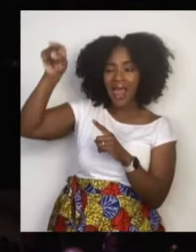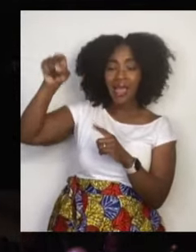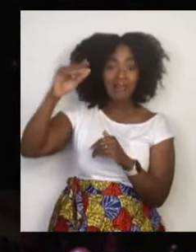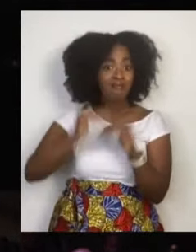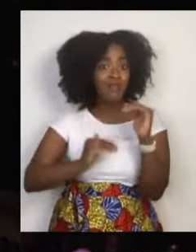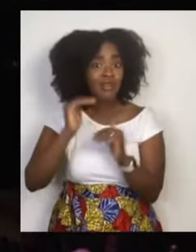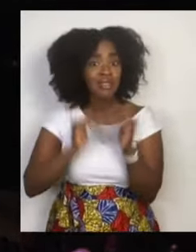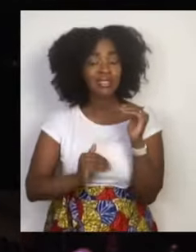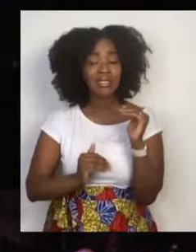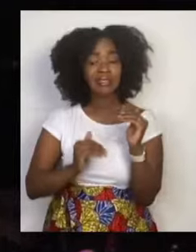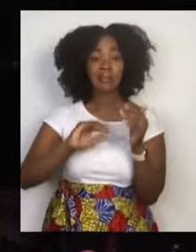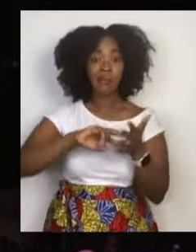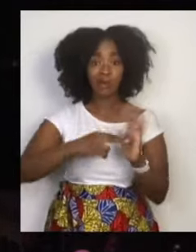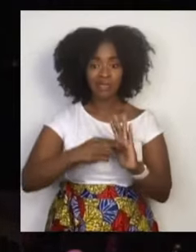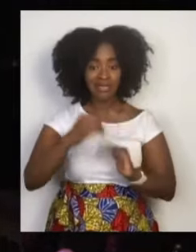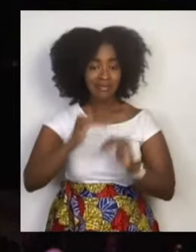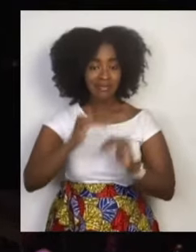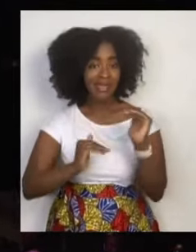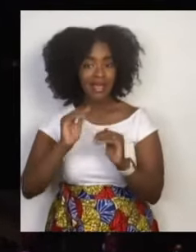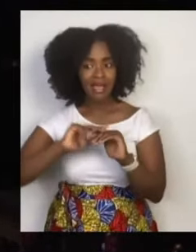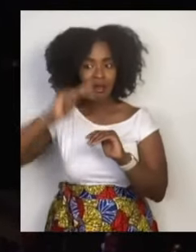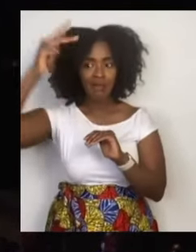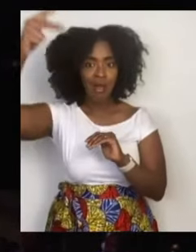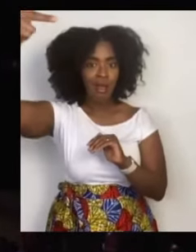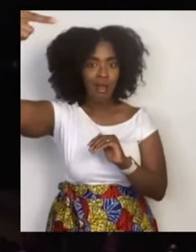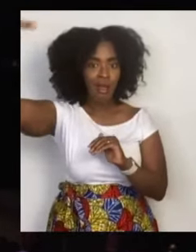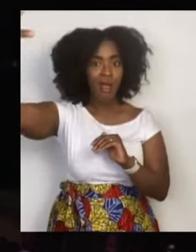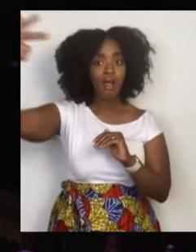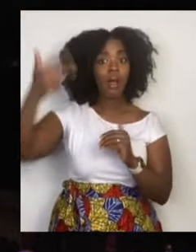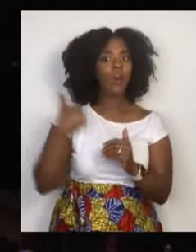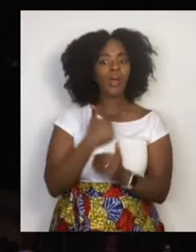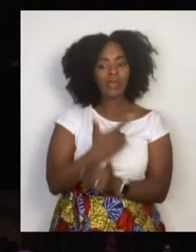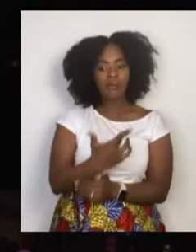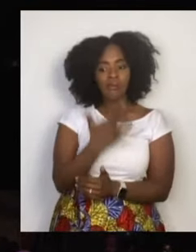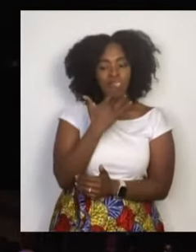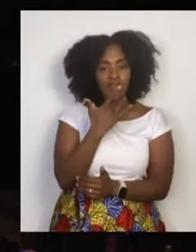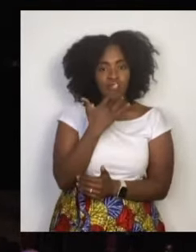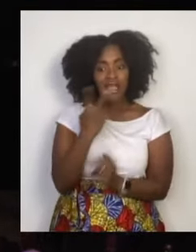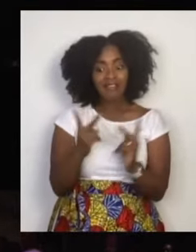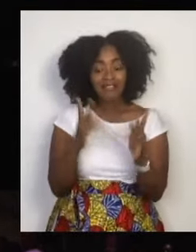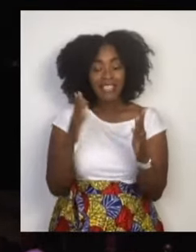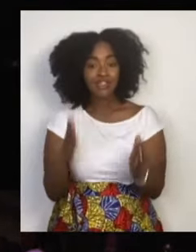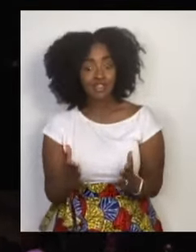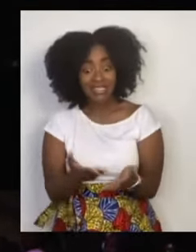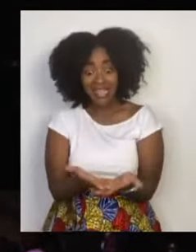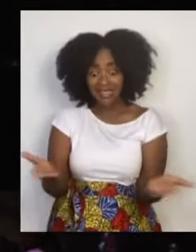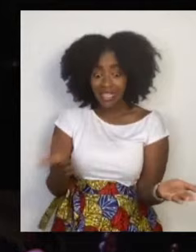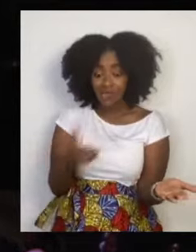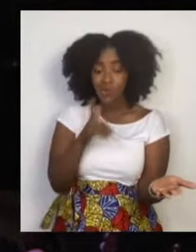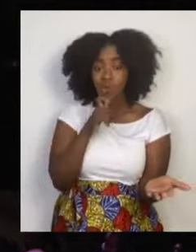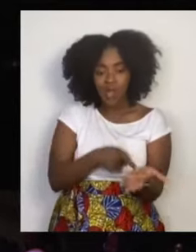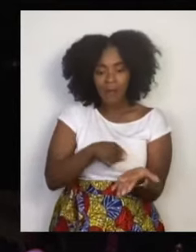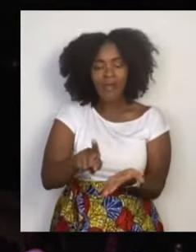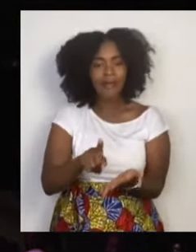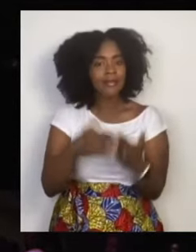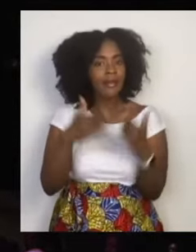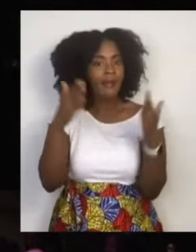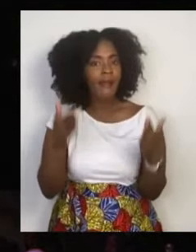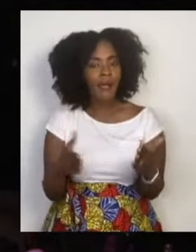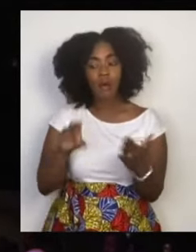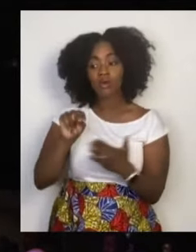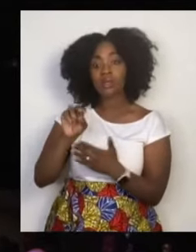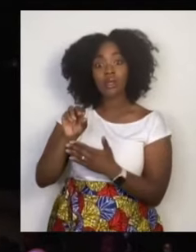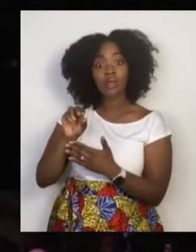These are the ones who pay house notes and car notes that nobody ever knows about. These are the ones who